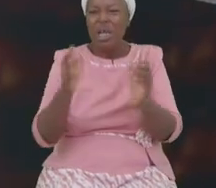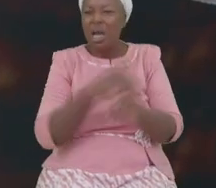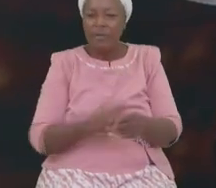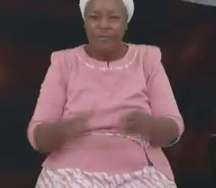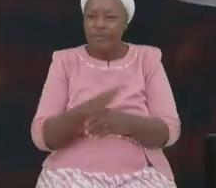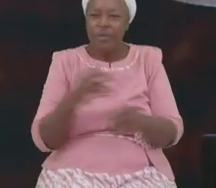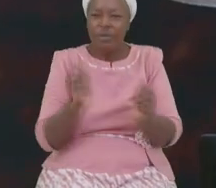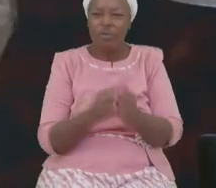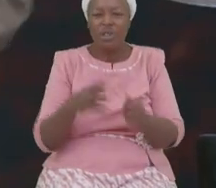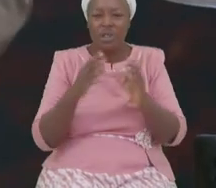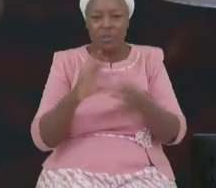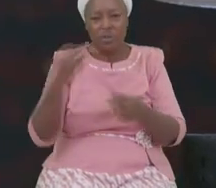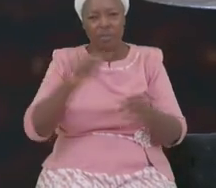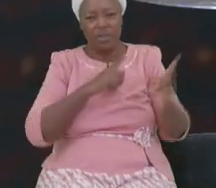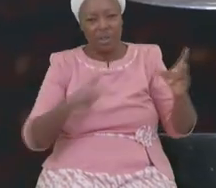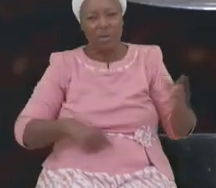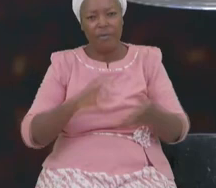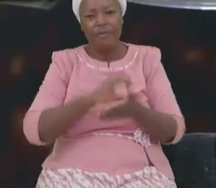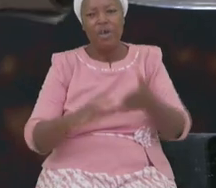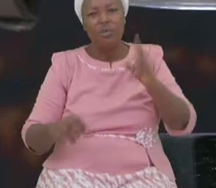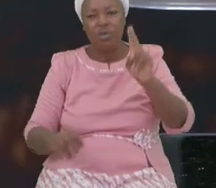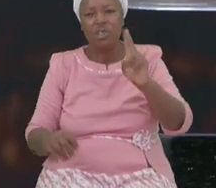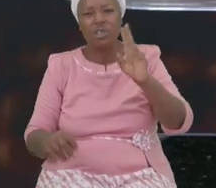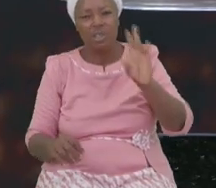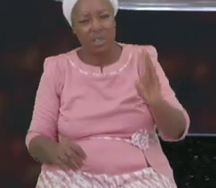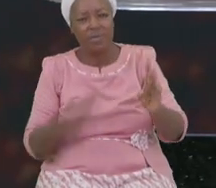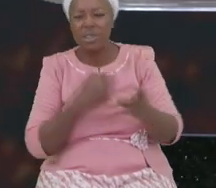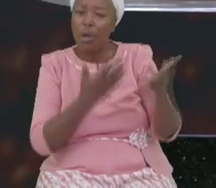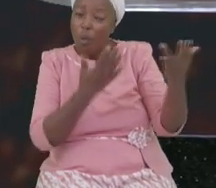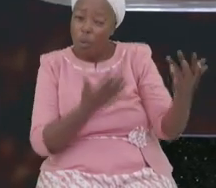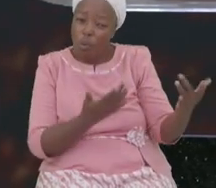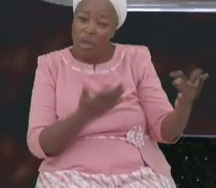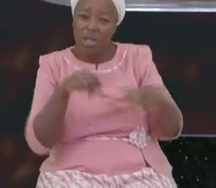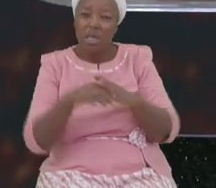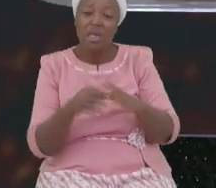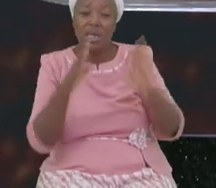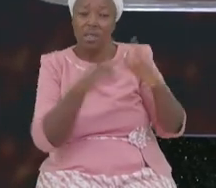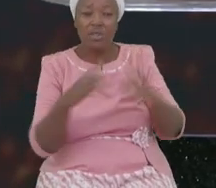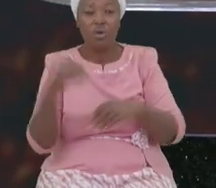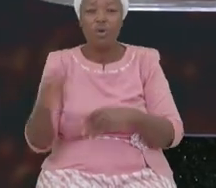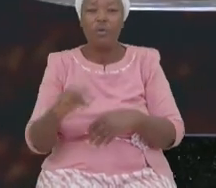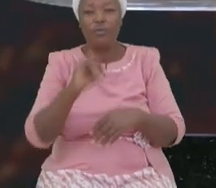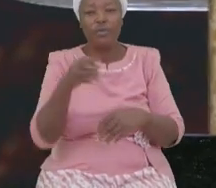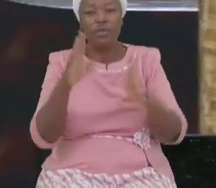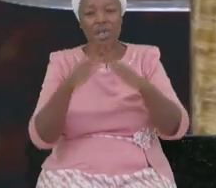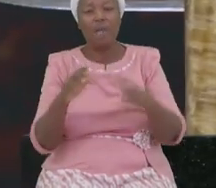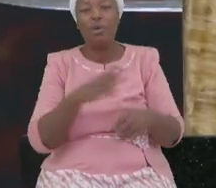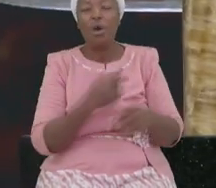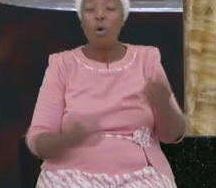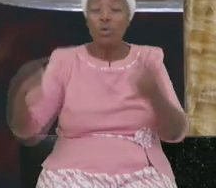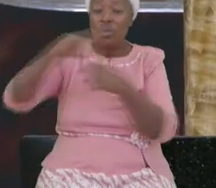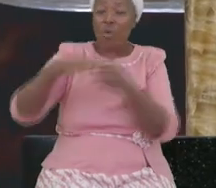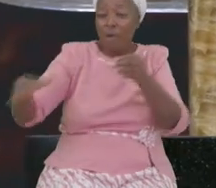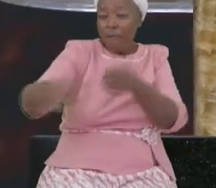Holy Ghost, verse 27. And he says, tarry ye in the city of Jerusalem until ye be endued